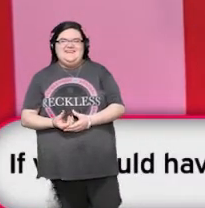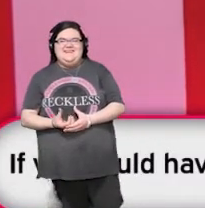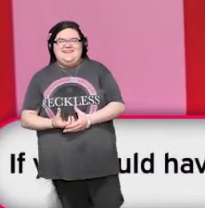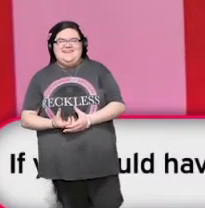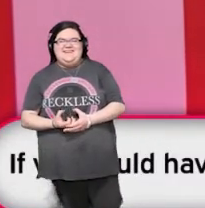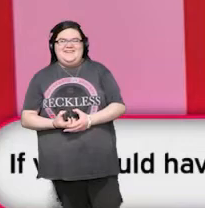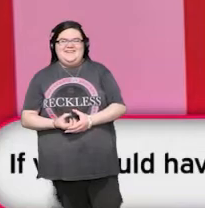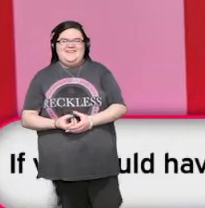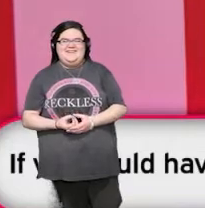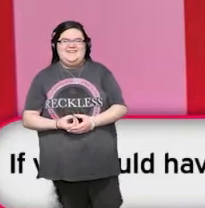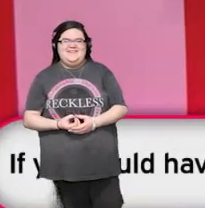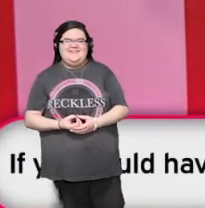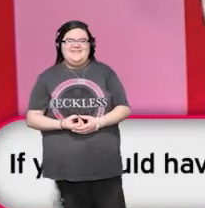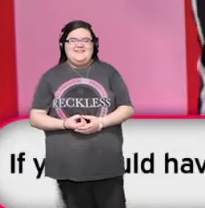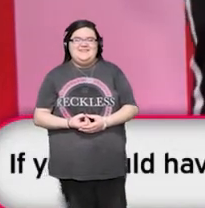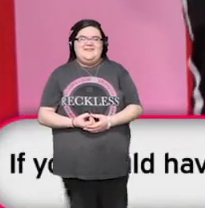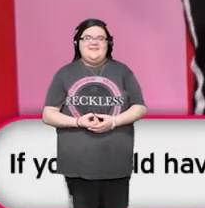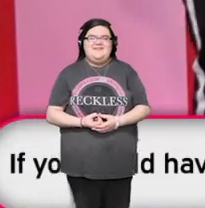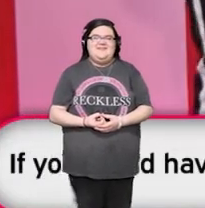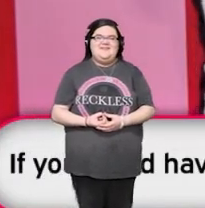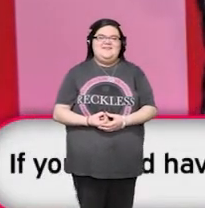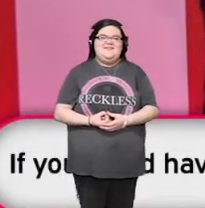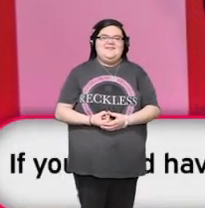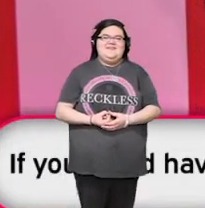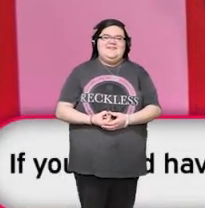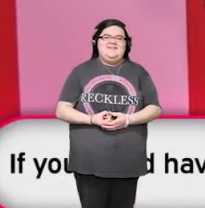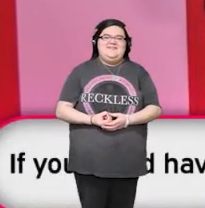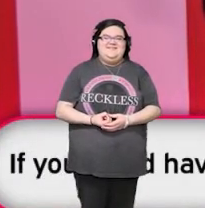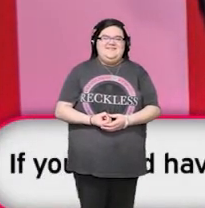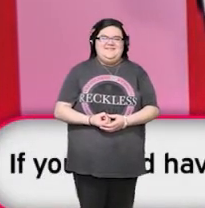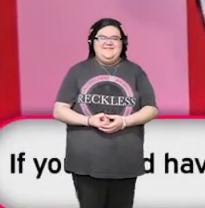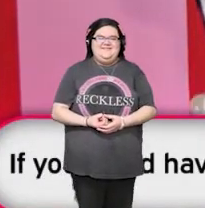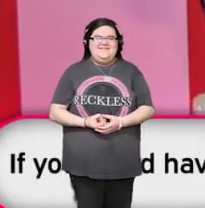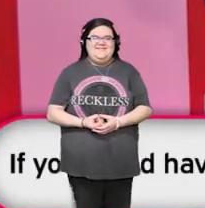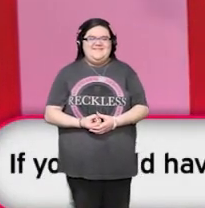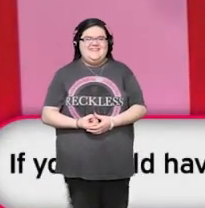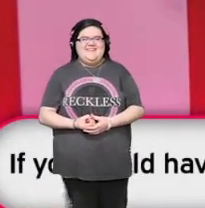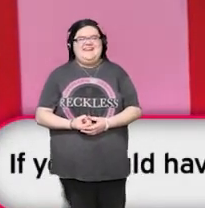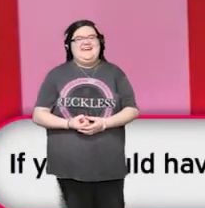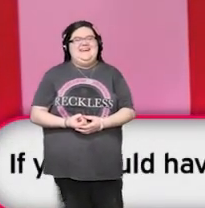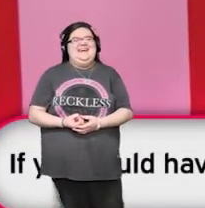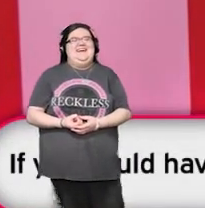It's time! No, Bruce Buffer. Yeah.